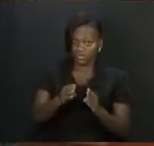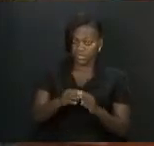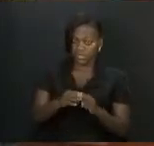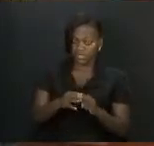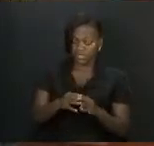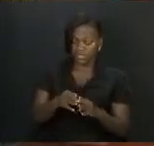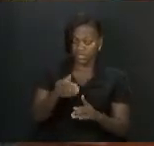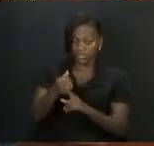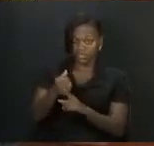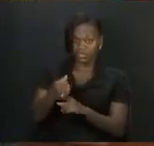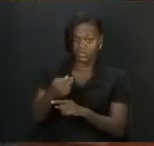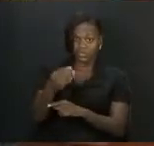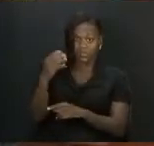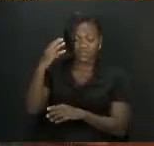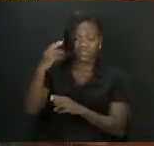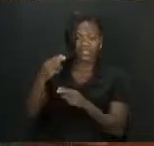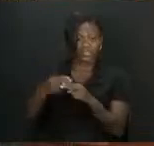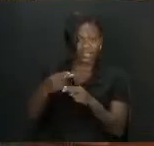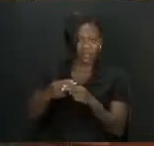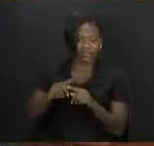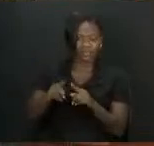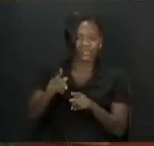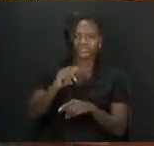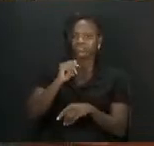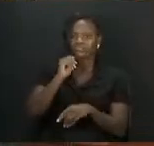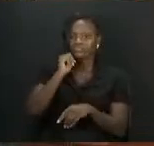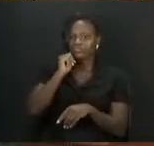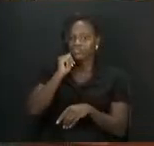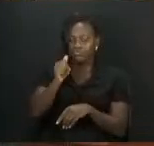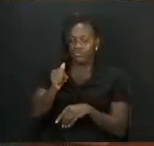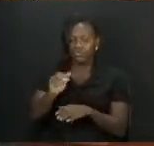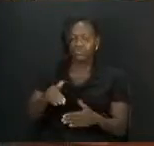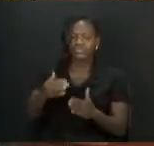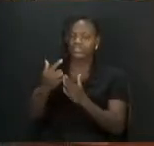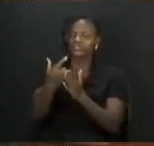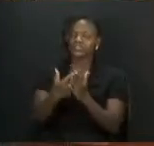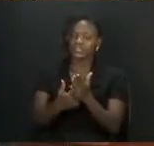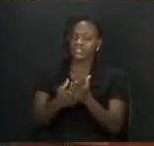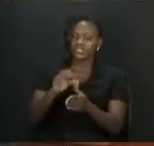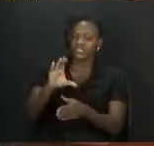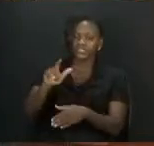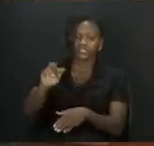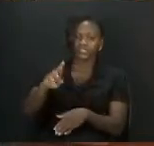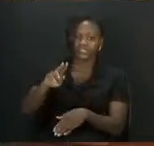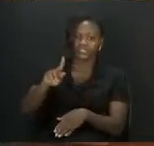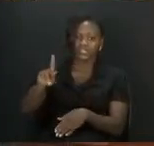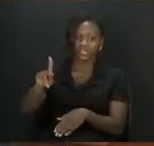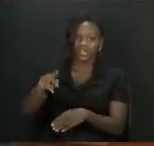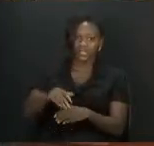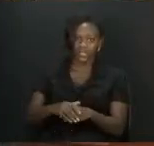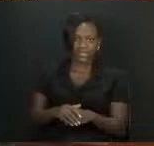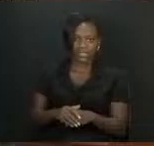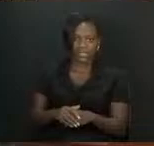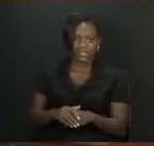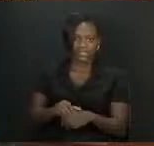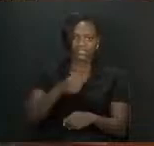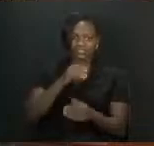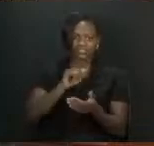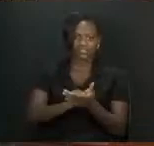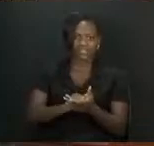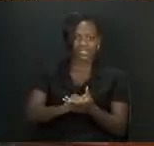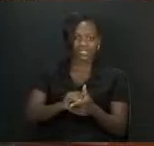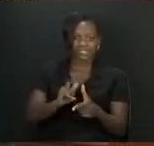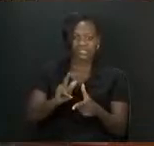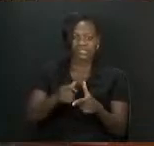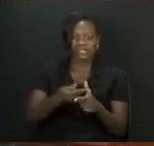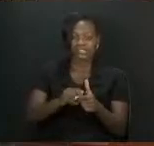we will submit the list to the clerk so that they will do the full comparison. Later by Tuesday next week, we'll get the committees in place